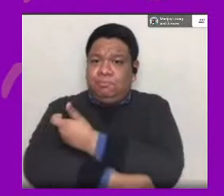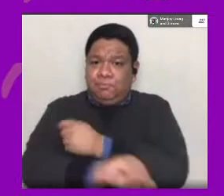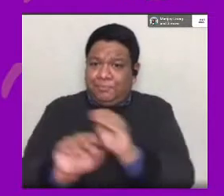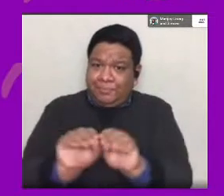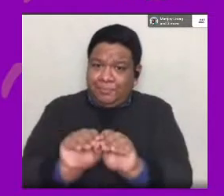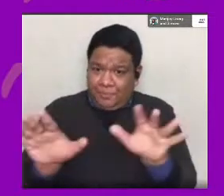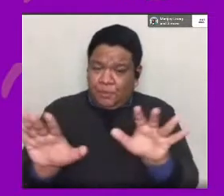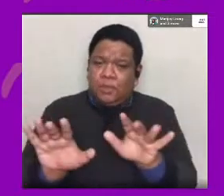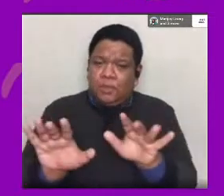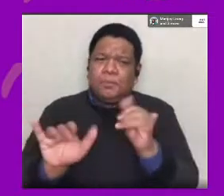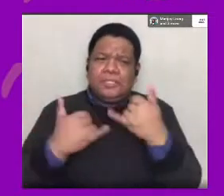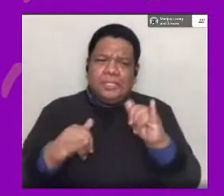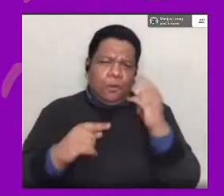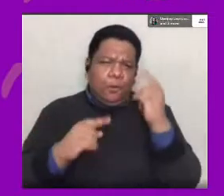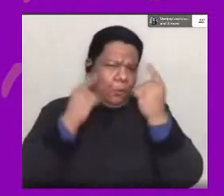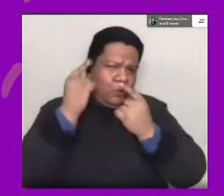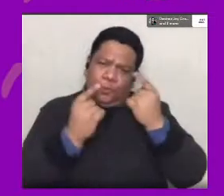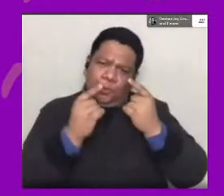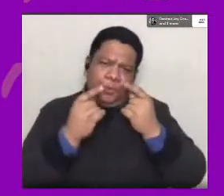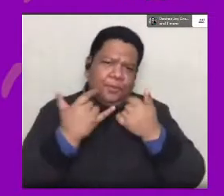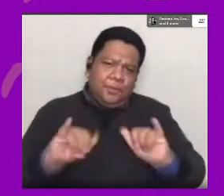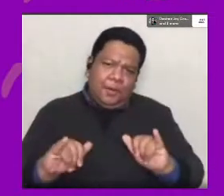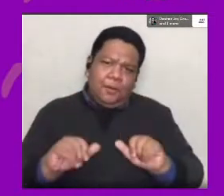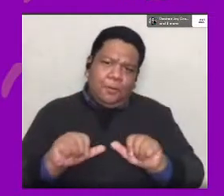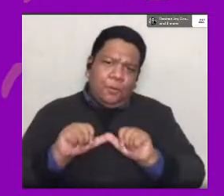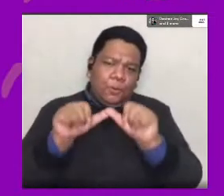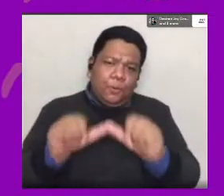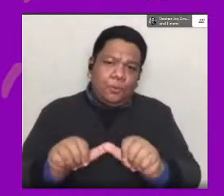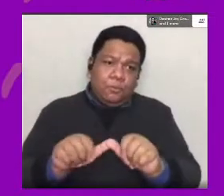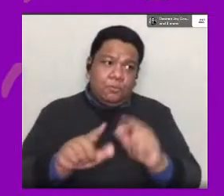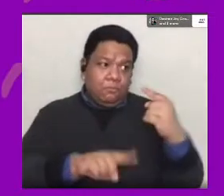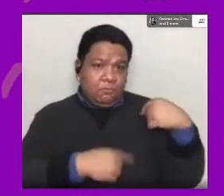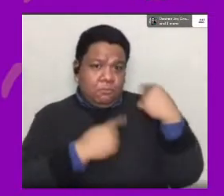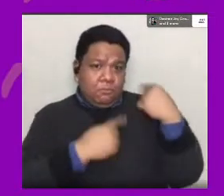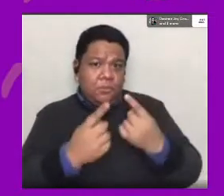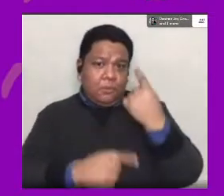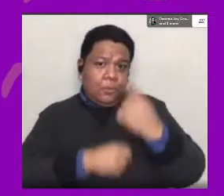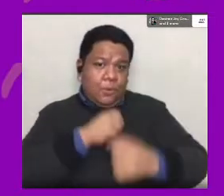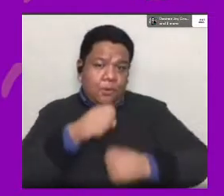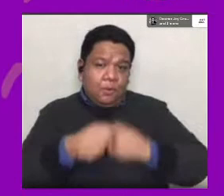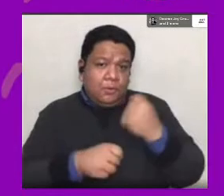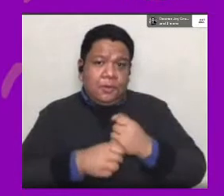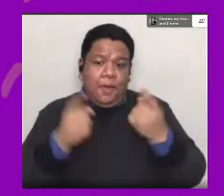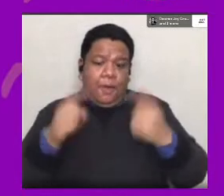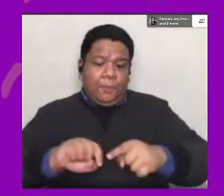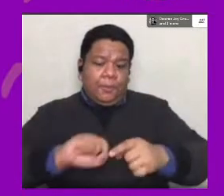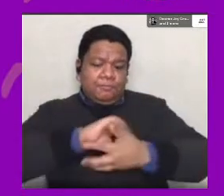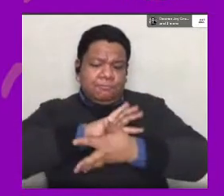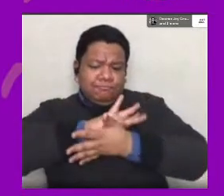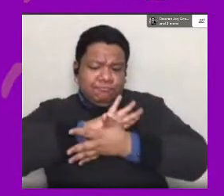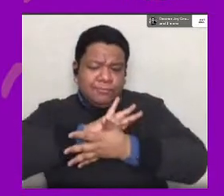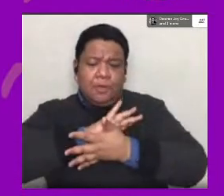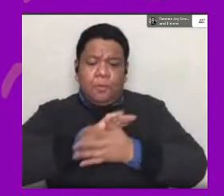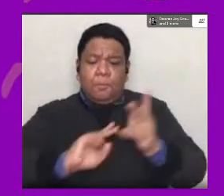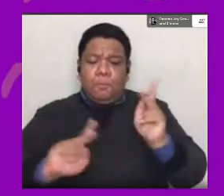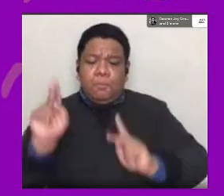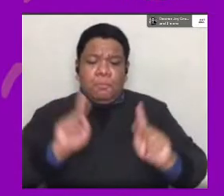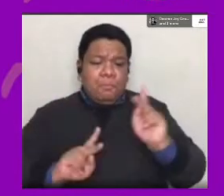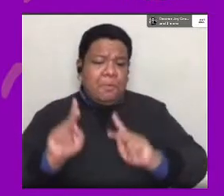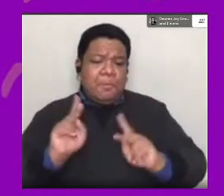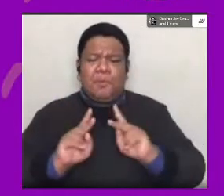concerns remain relevant. Over a year since the pandemic began, people's vulnerability